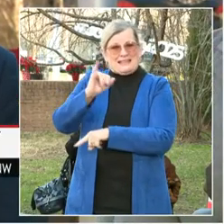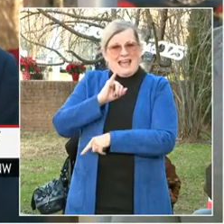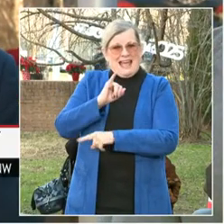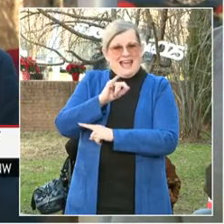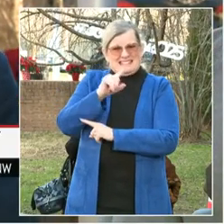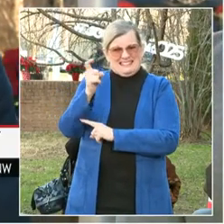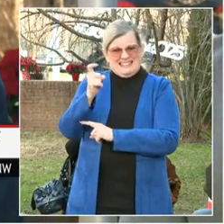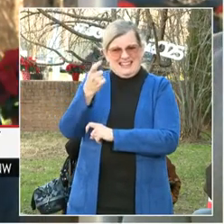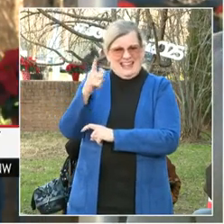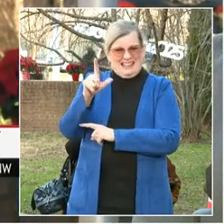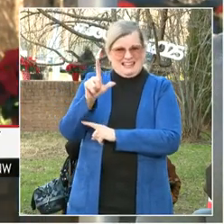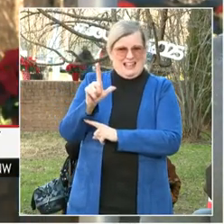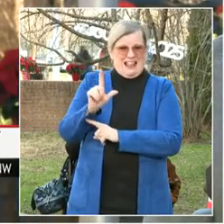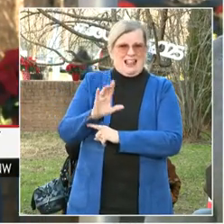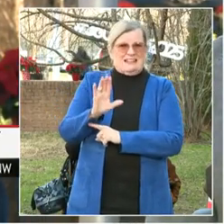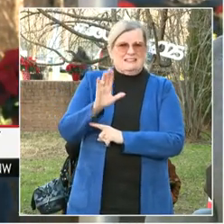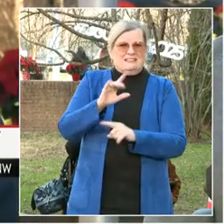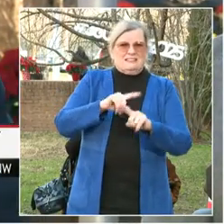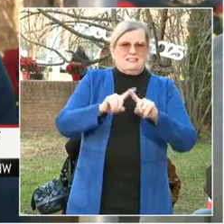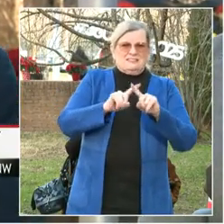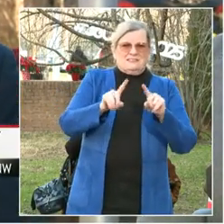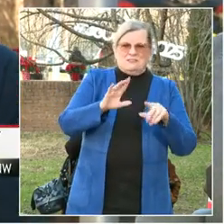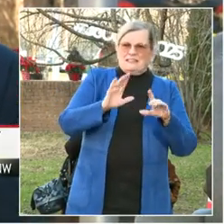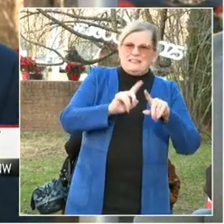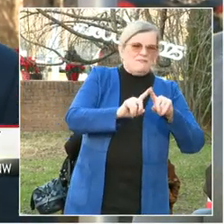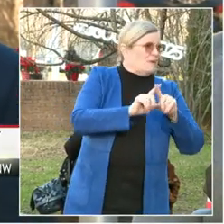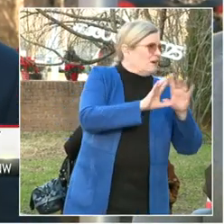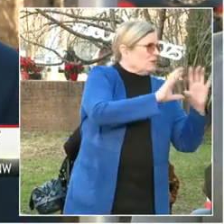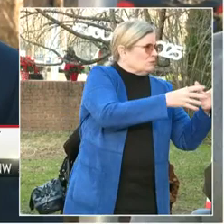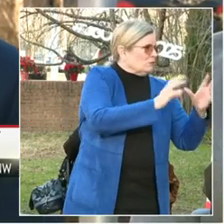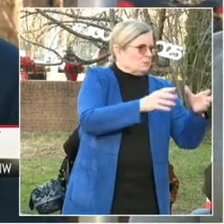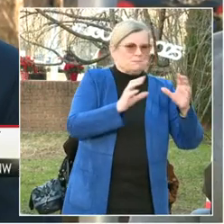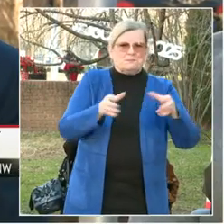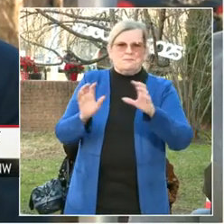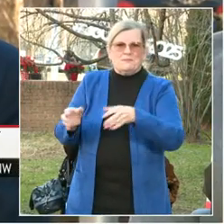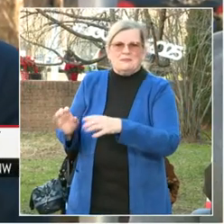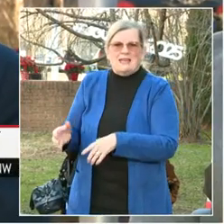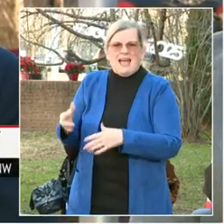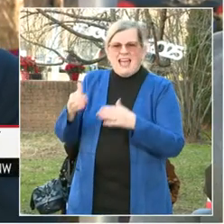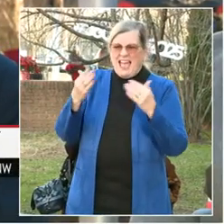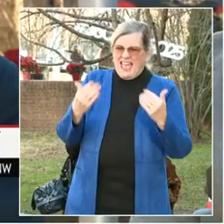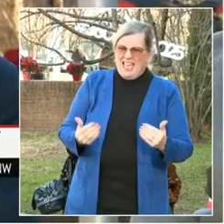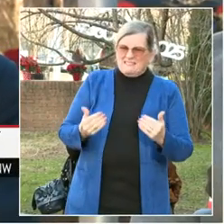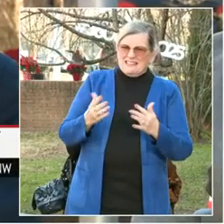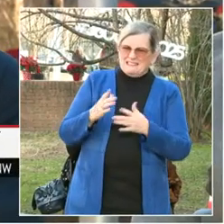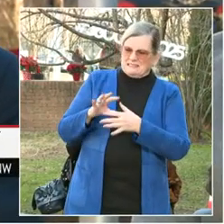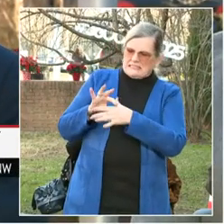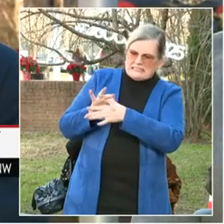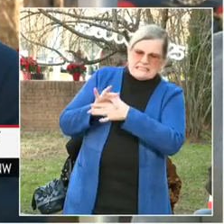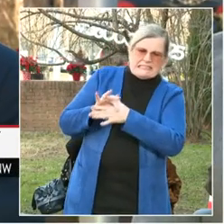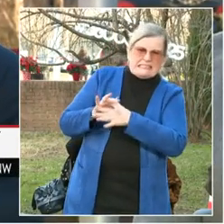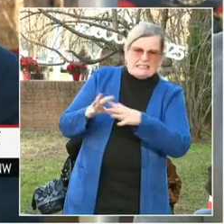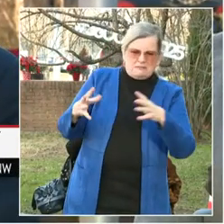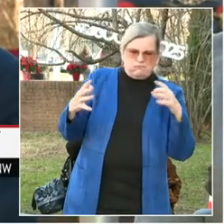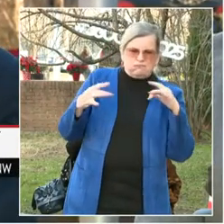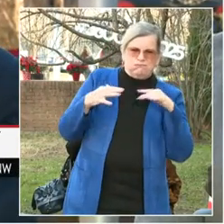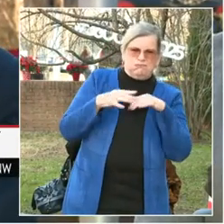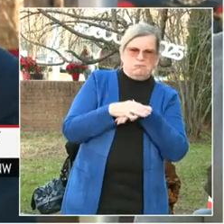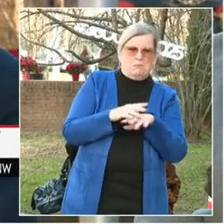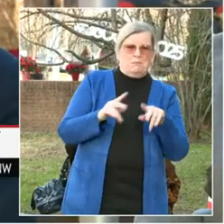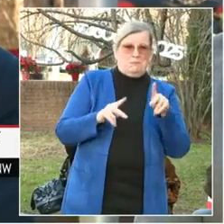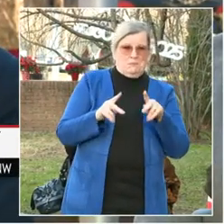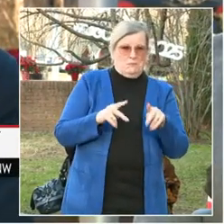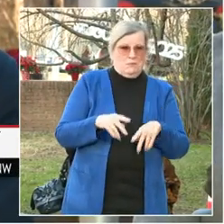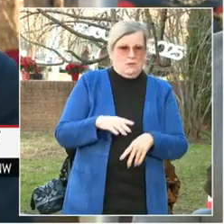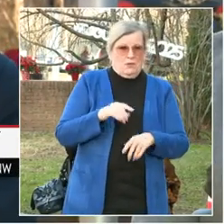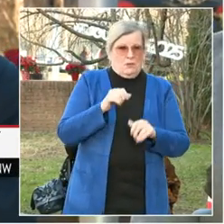when properties take advantage of this additional density through a zone change, and they also expanded current inclusionary zoning